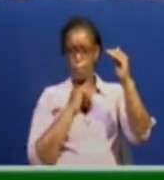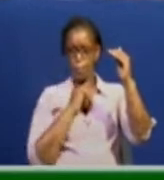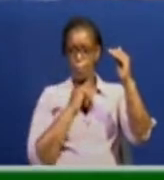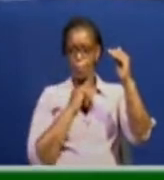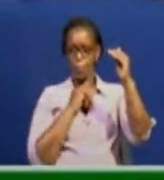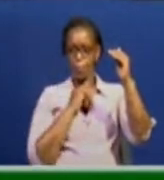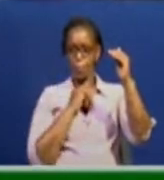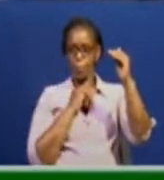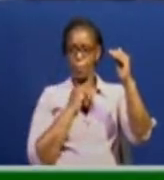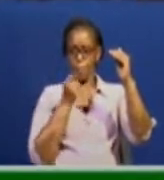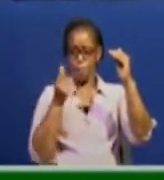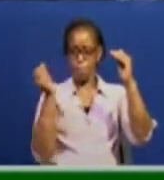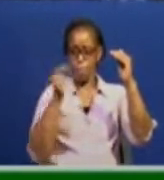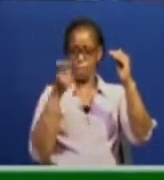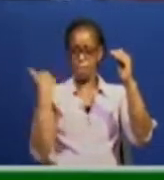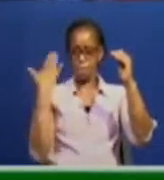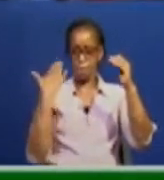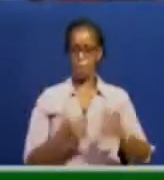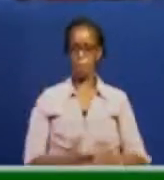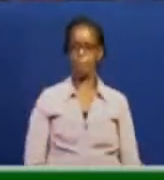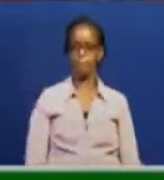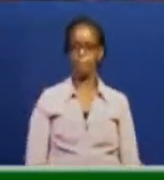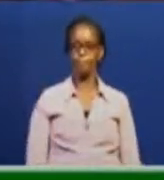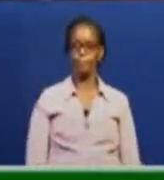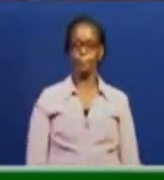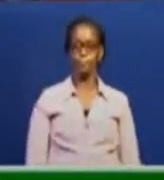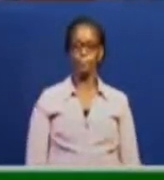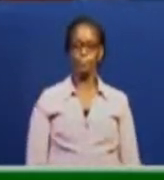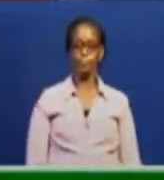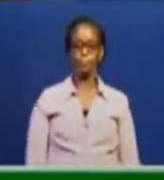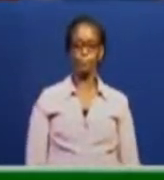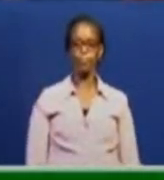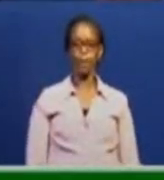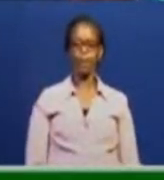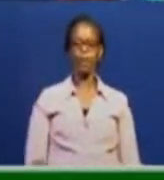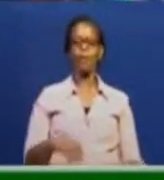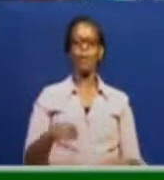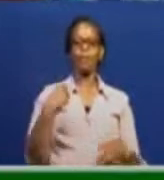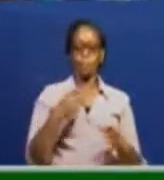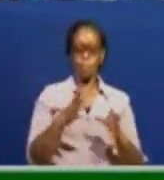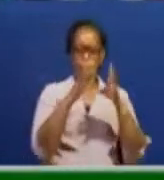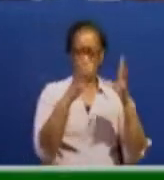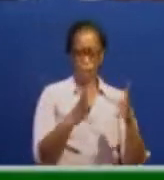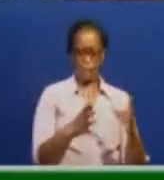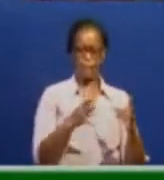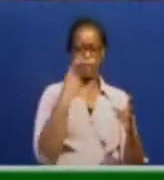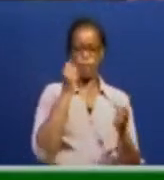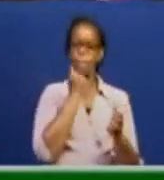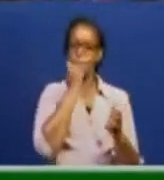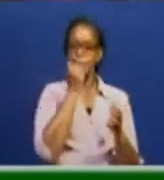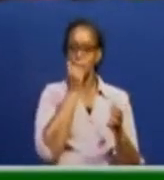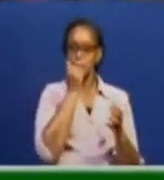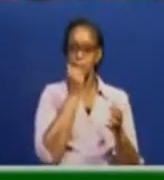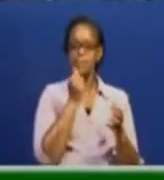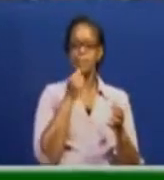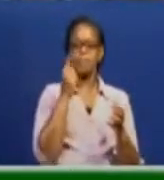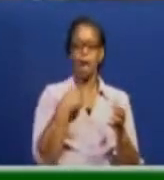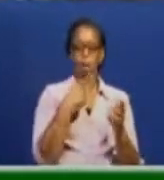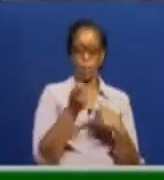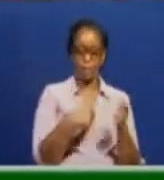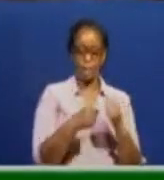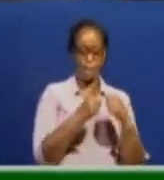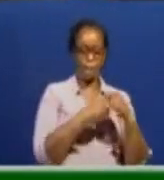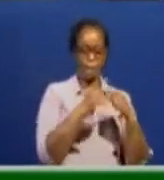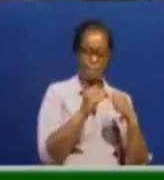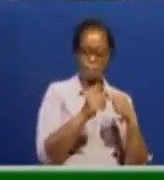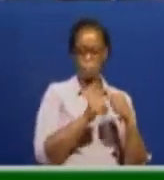shillings a few months ago. The famous Gorogoro of maize is selling at between 60